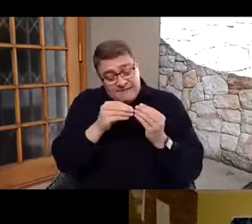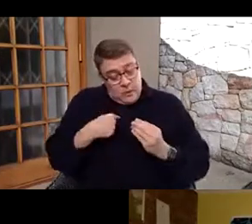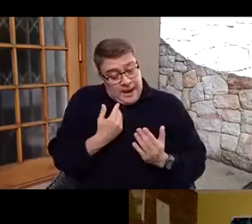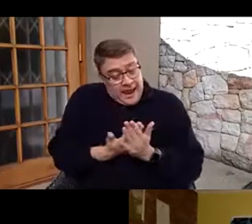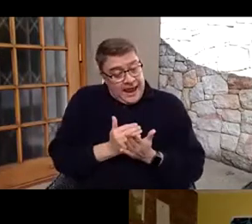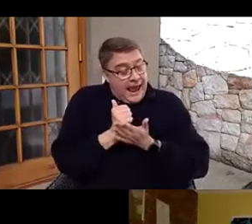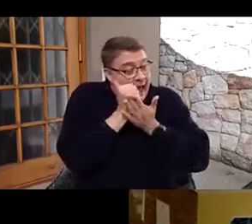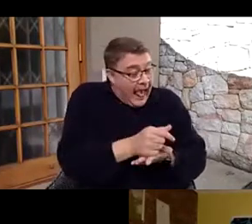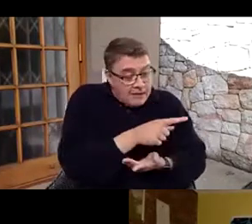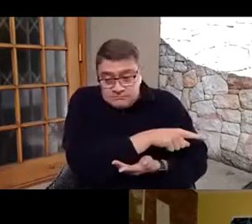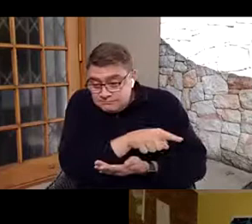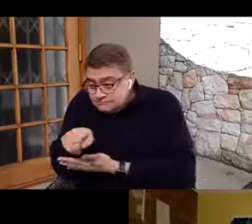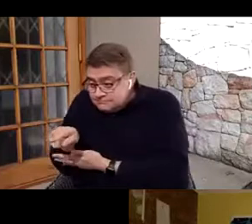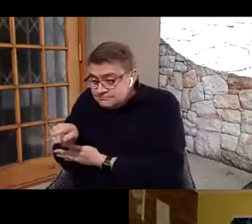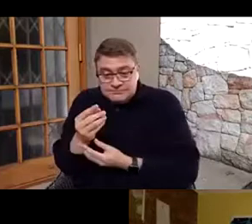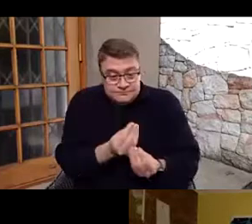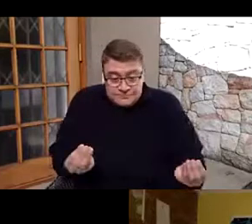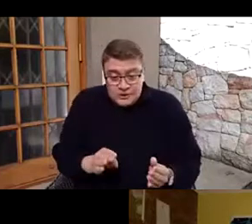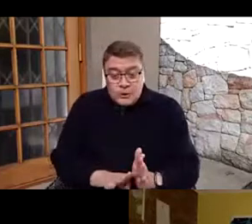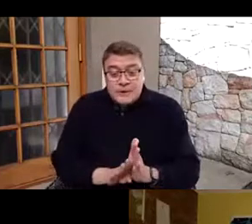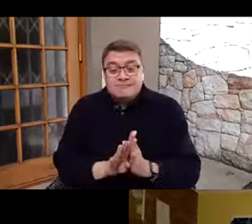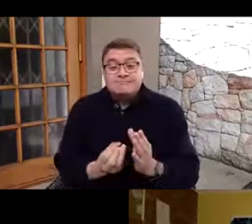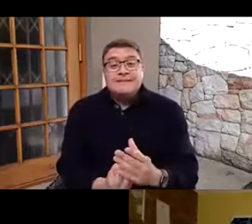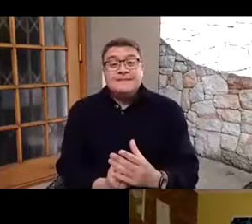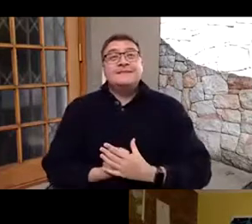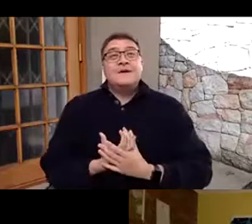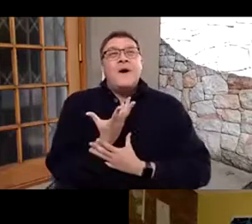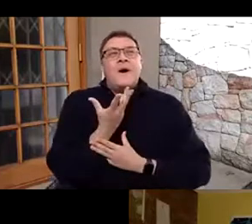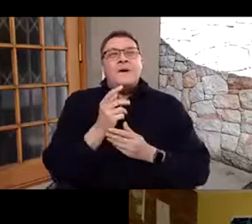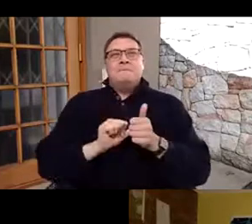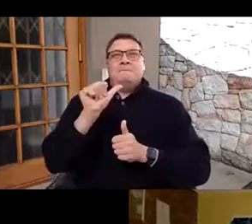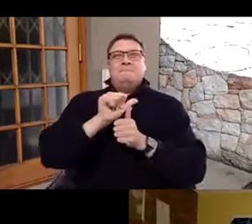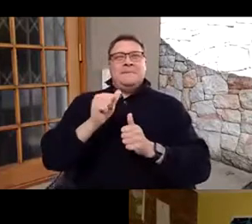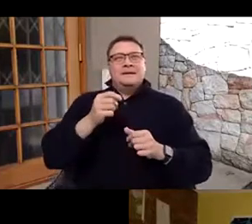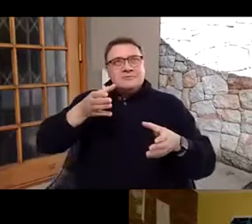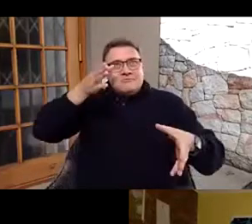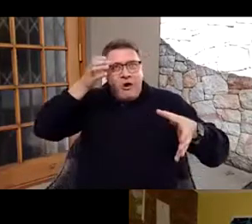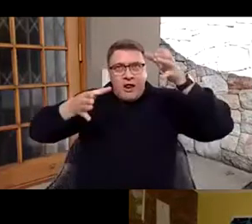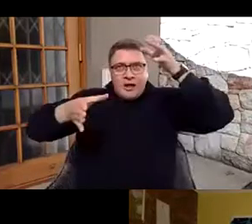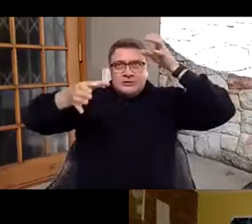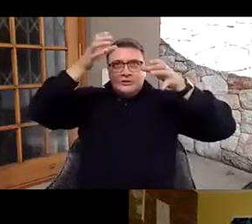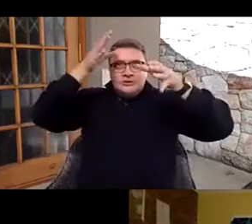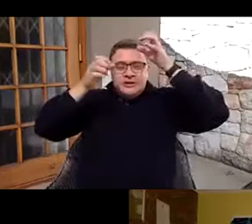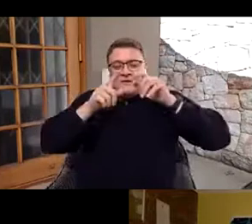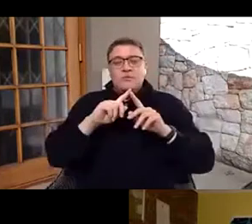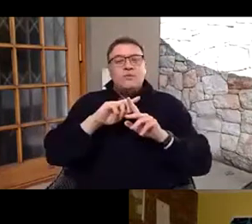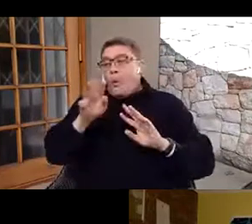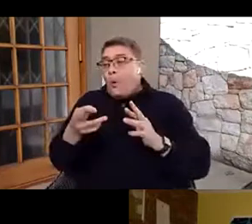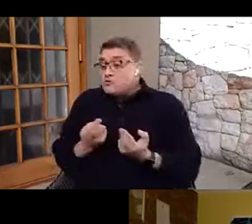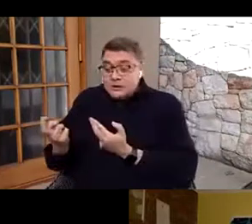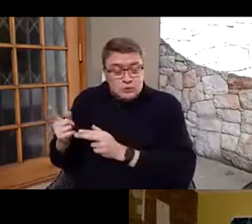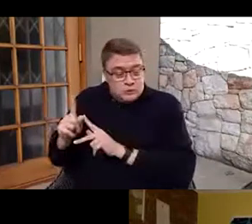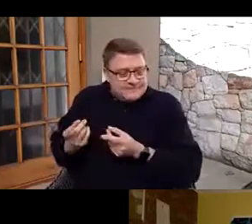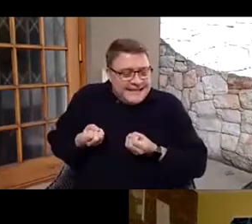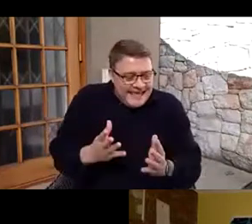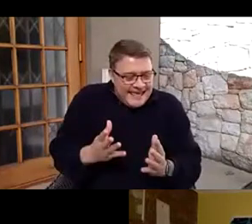people to grow and develop into the best version they can be, and gain knowledge of all the resources we can give them,